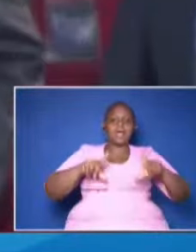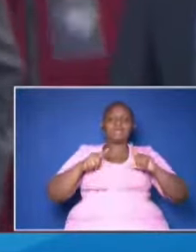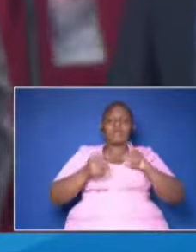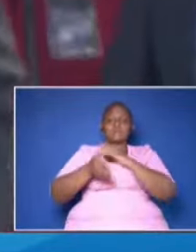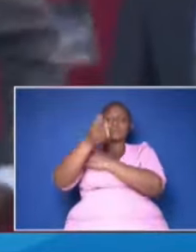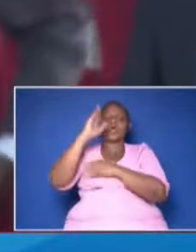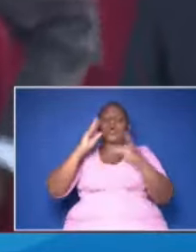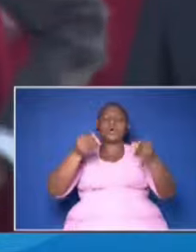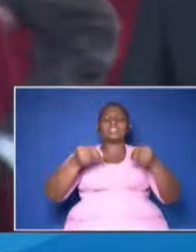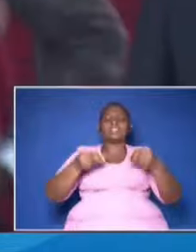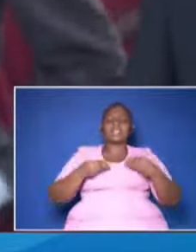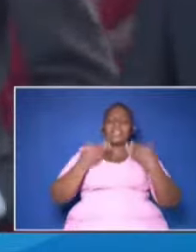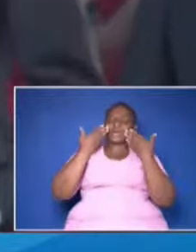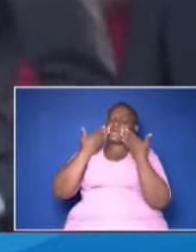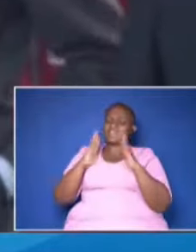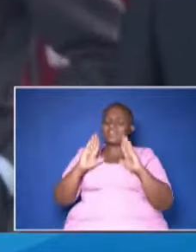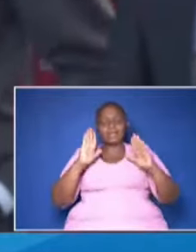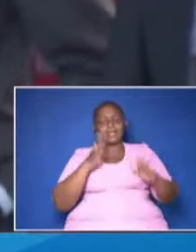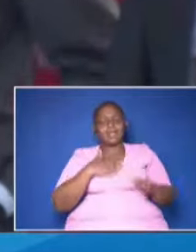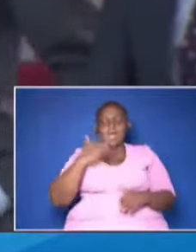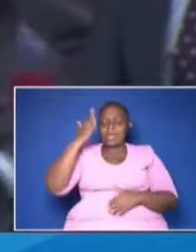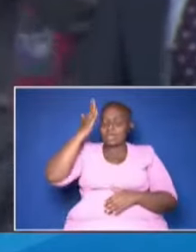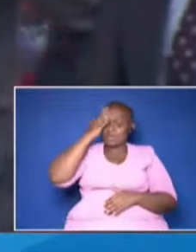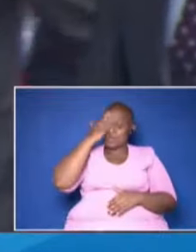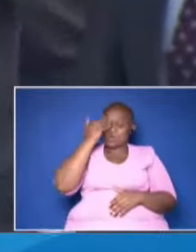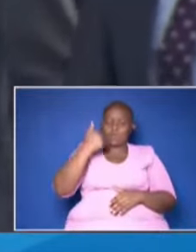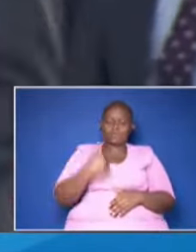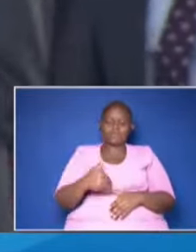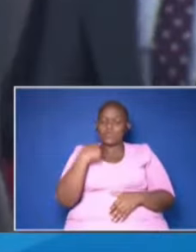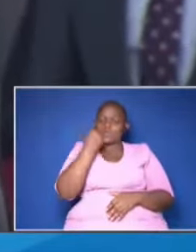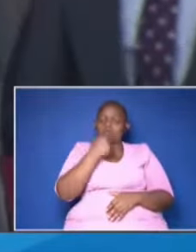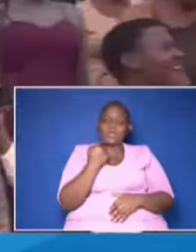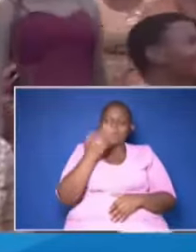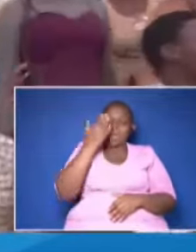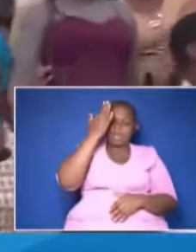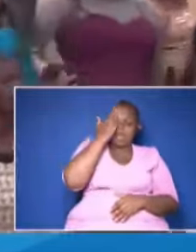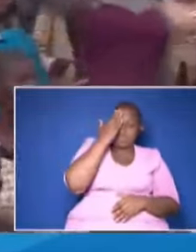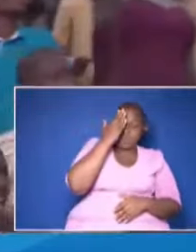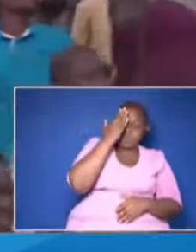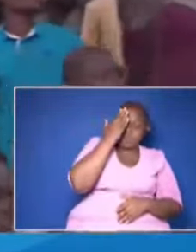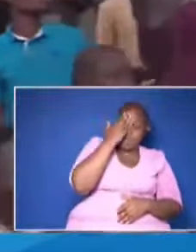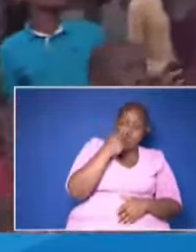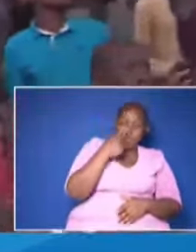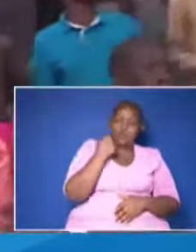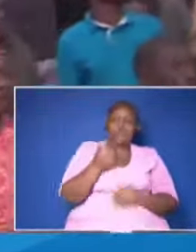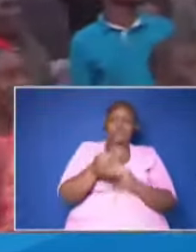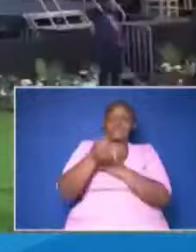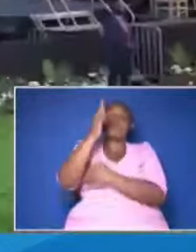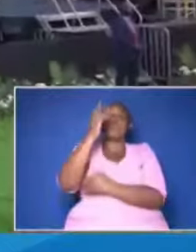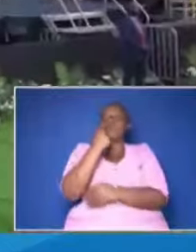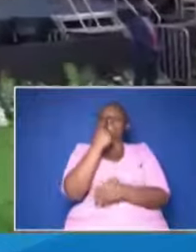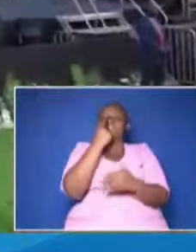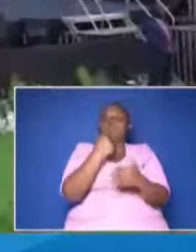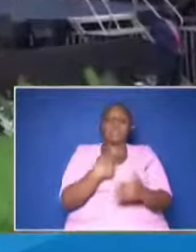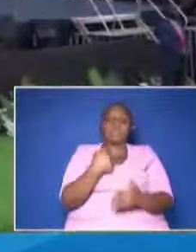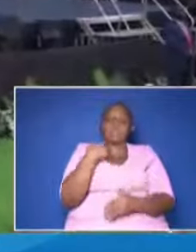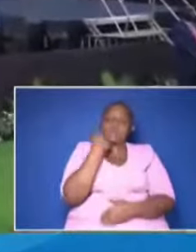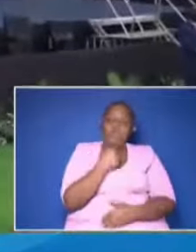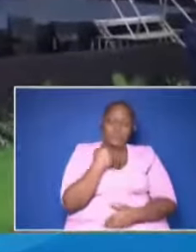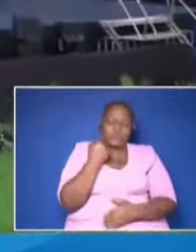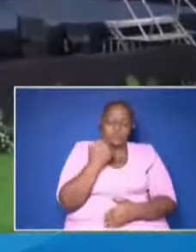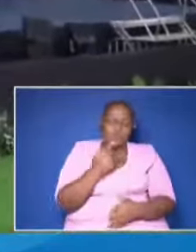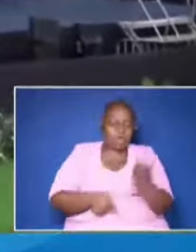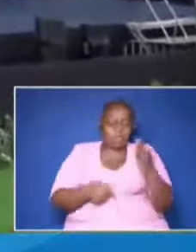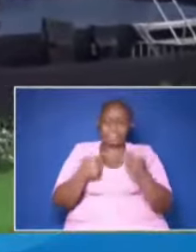for I know I I know who God say I am why he say I